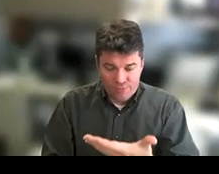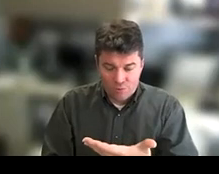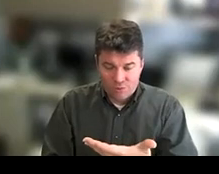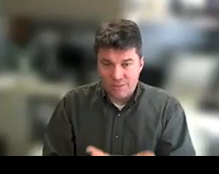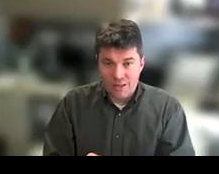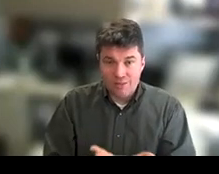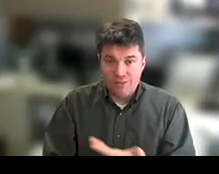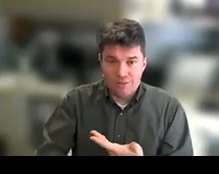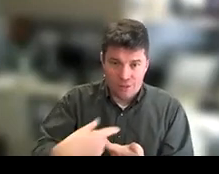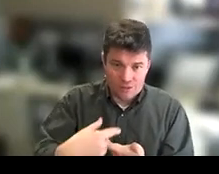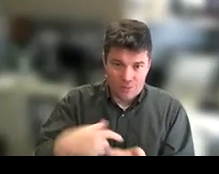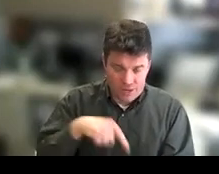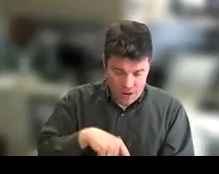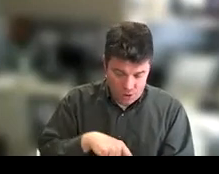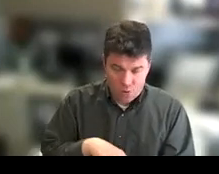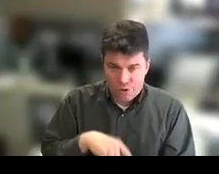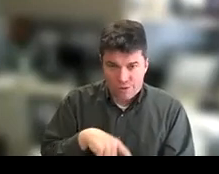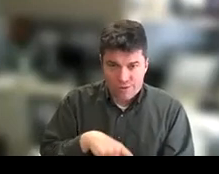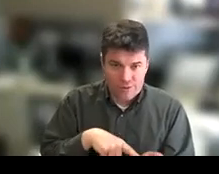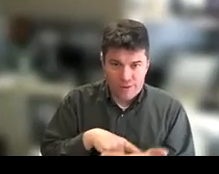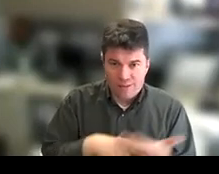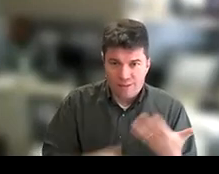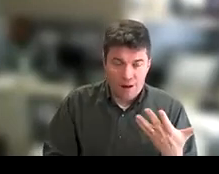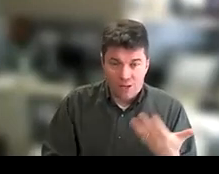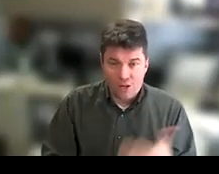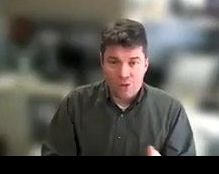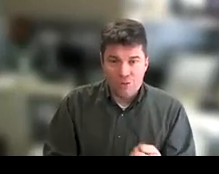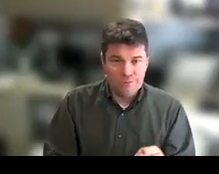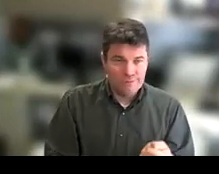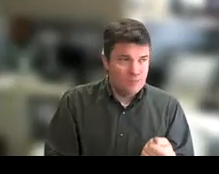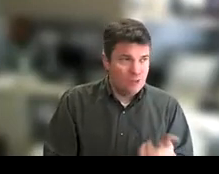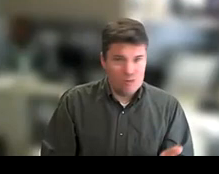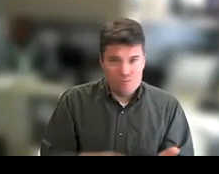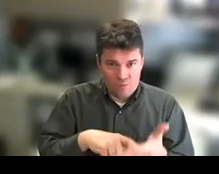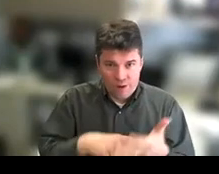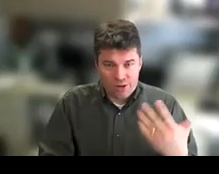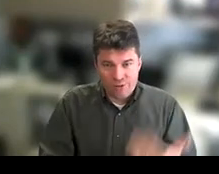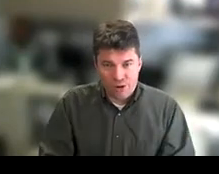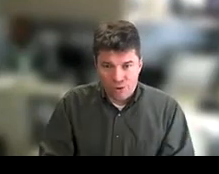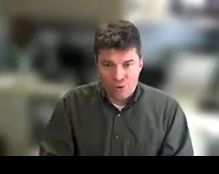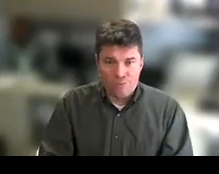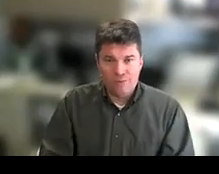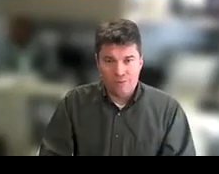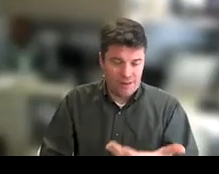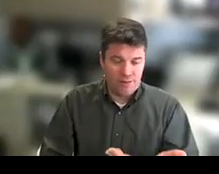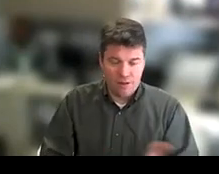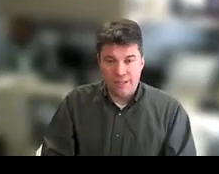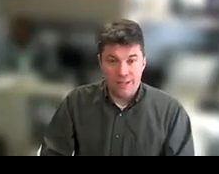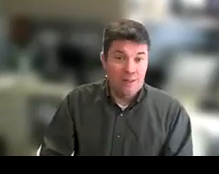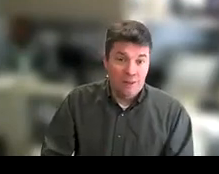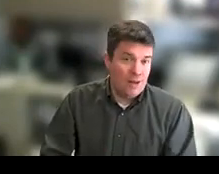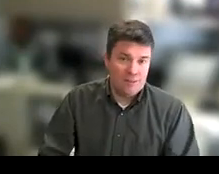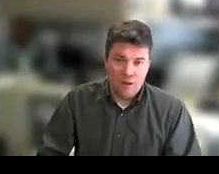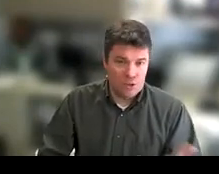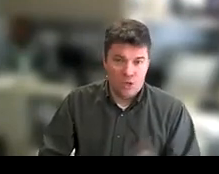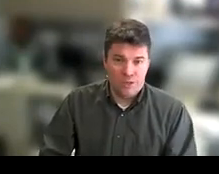alert on the phones themselves. Somebody's at your door, somebody's calling you, there's movement in your front room, they can all